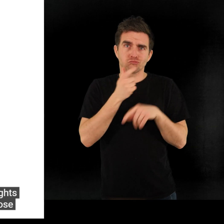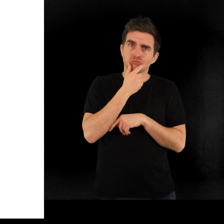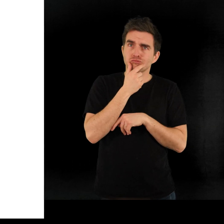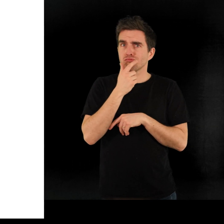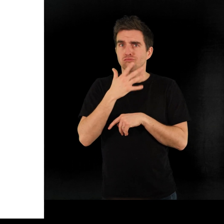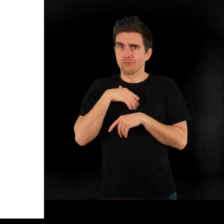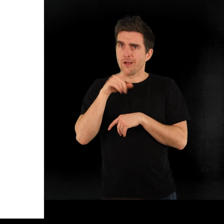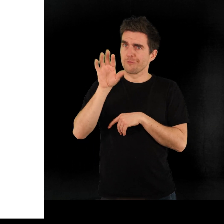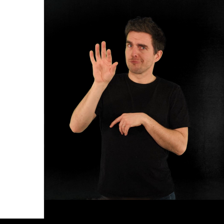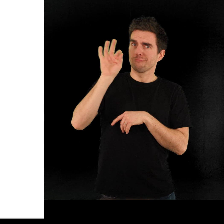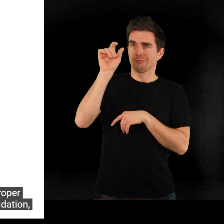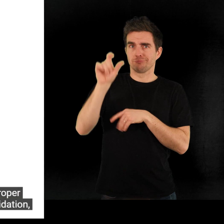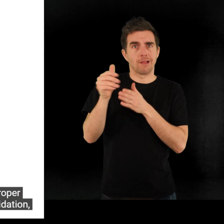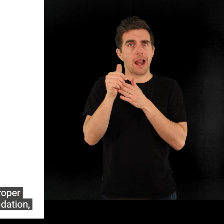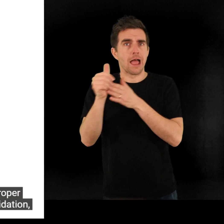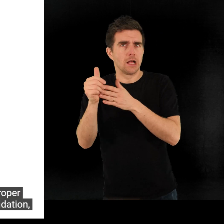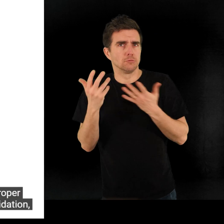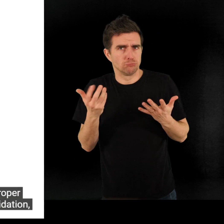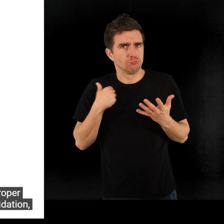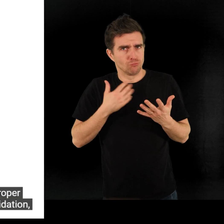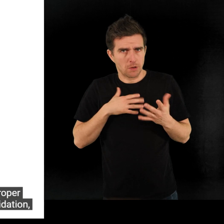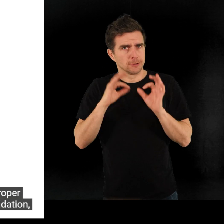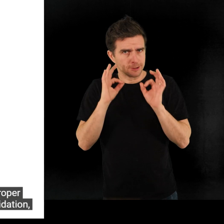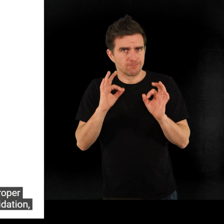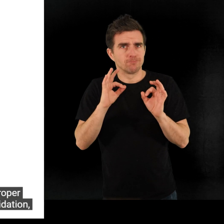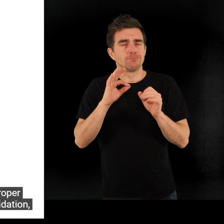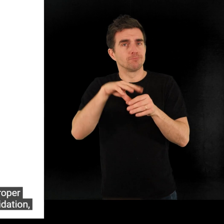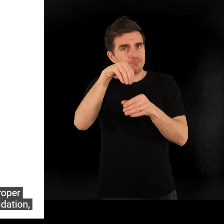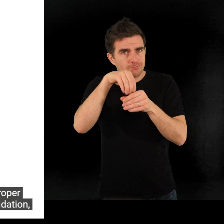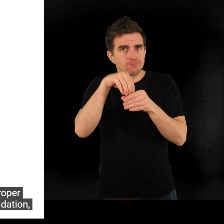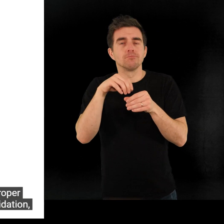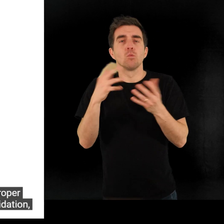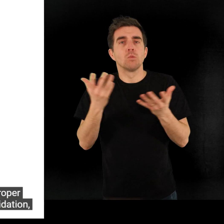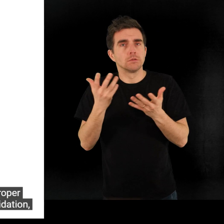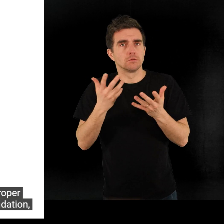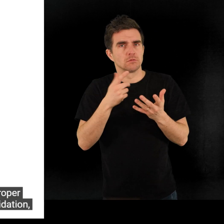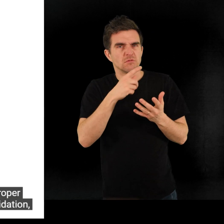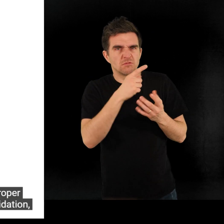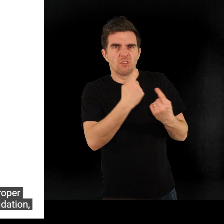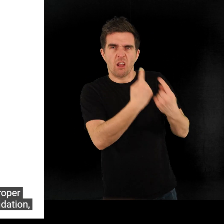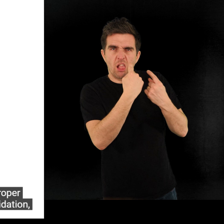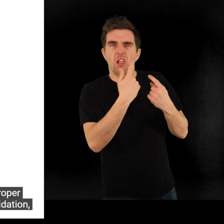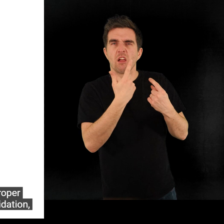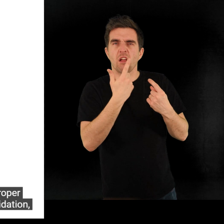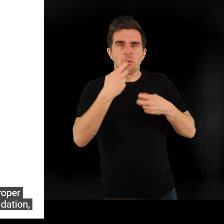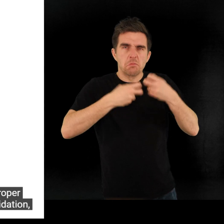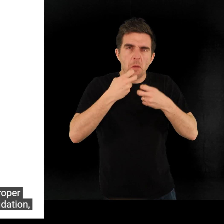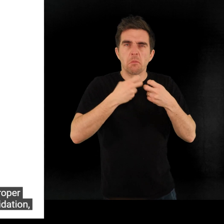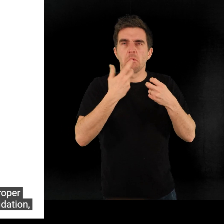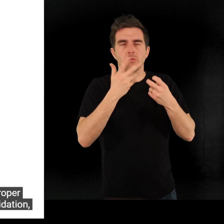choose the leader of their choice. So we deem that we need to have a proper election free from violence and free from